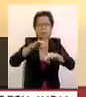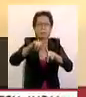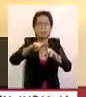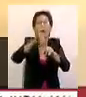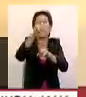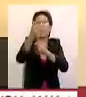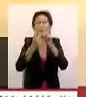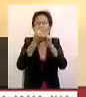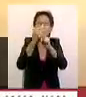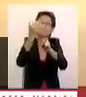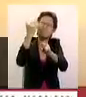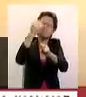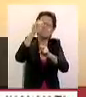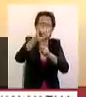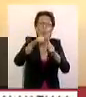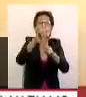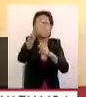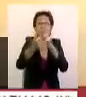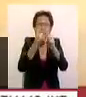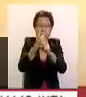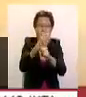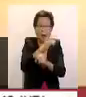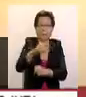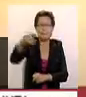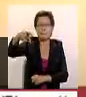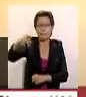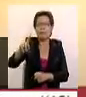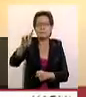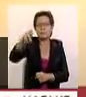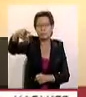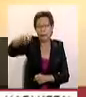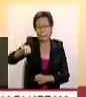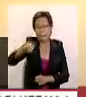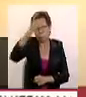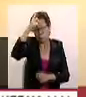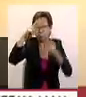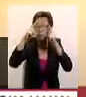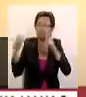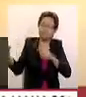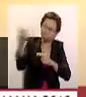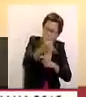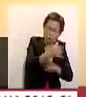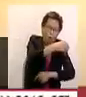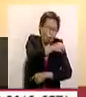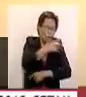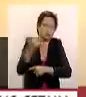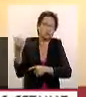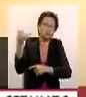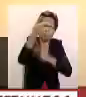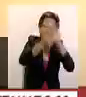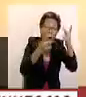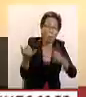October last year, and now YB Deputy Prime Minister is making the visit, the official visit to